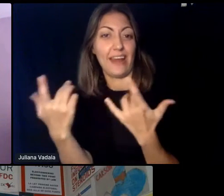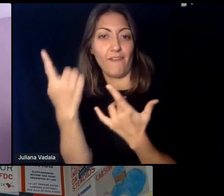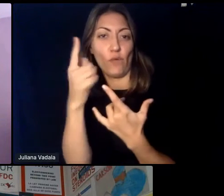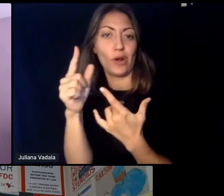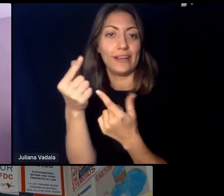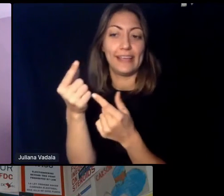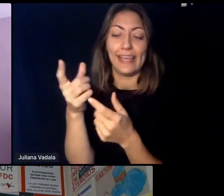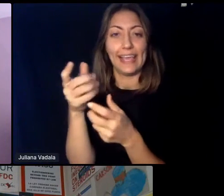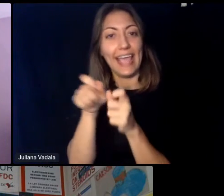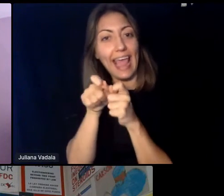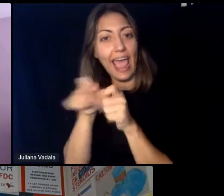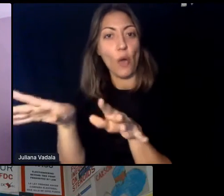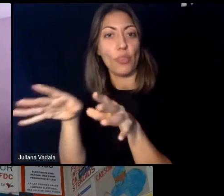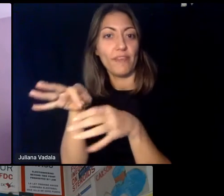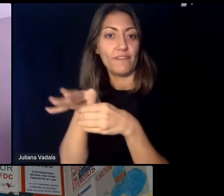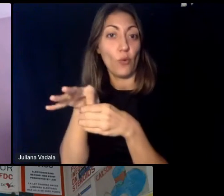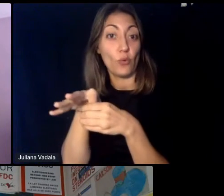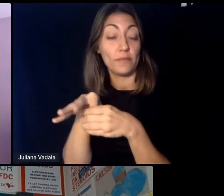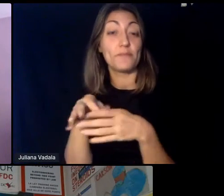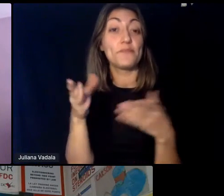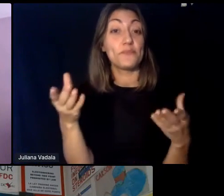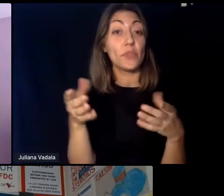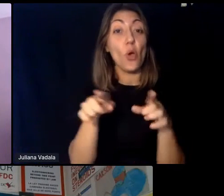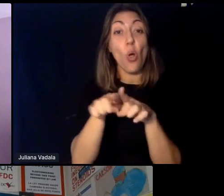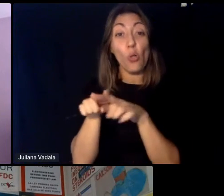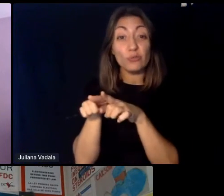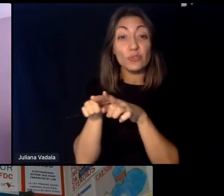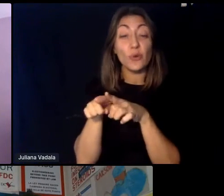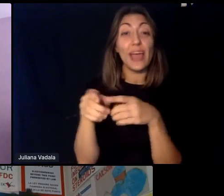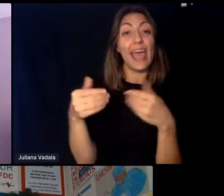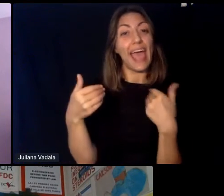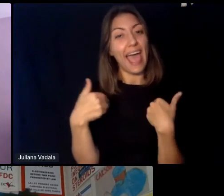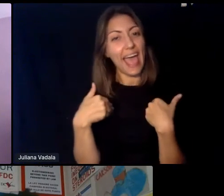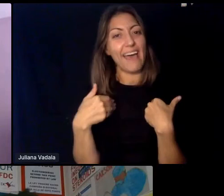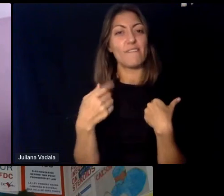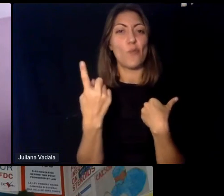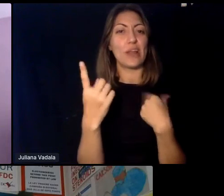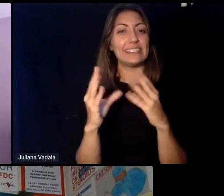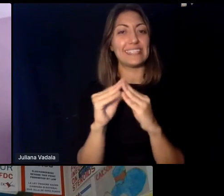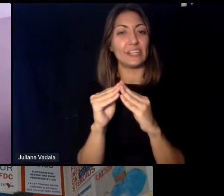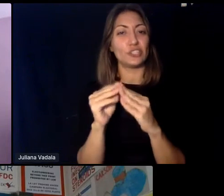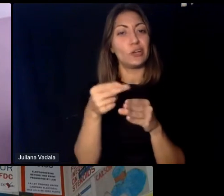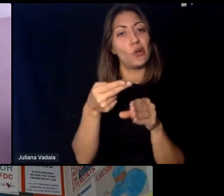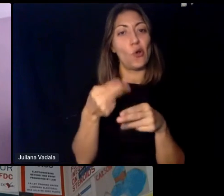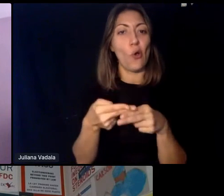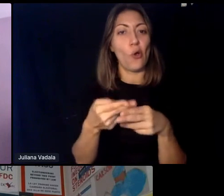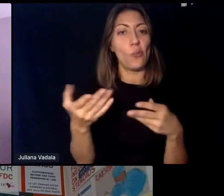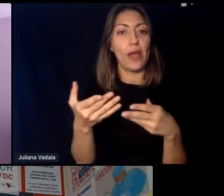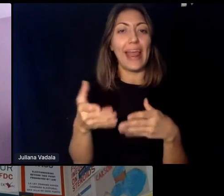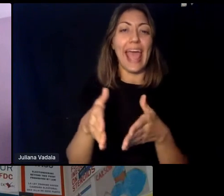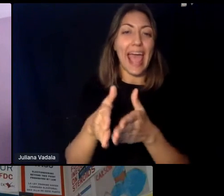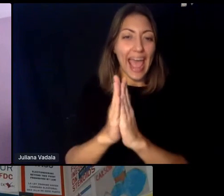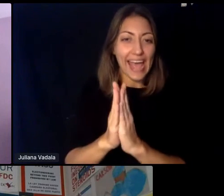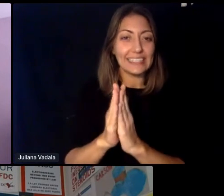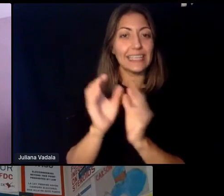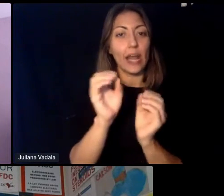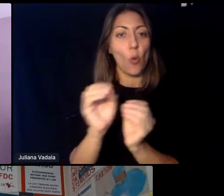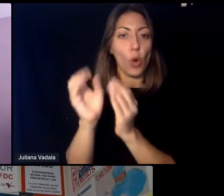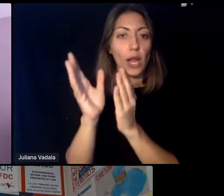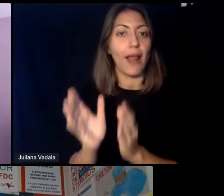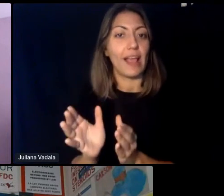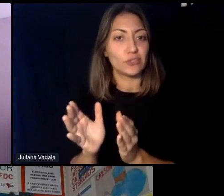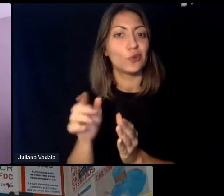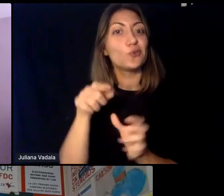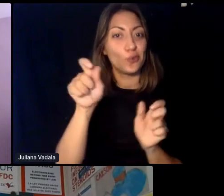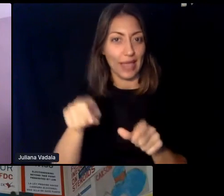the Indivisible organizers if you want to at the Ask an Organizer session. After those sessions, we will have